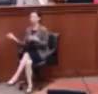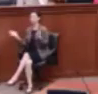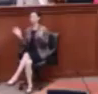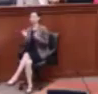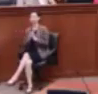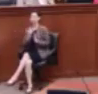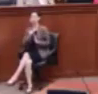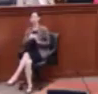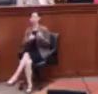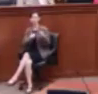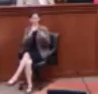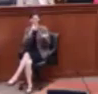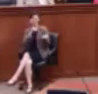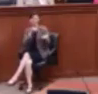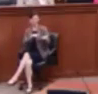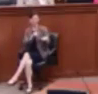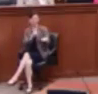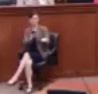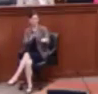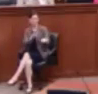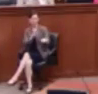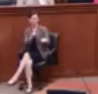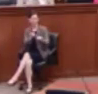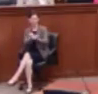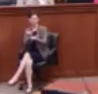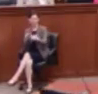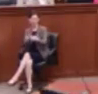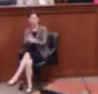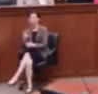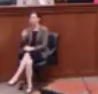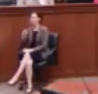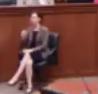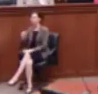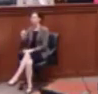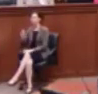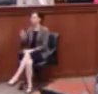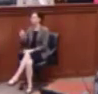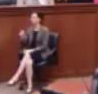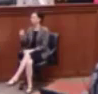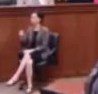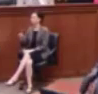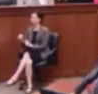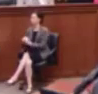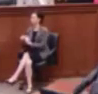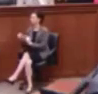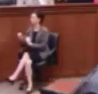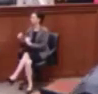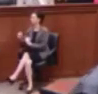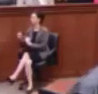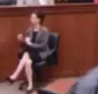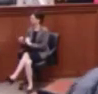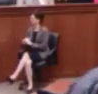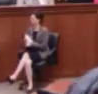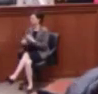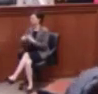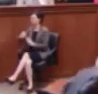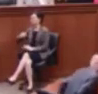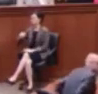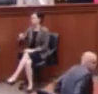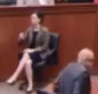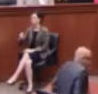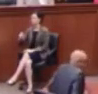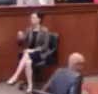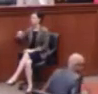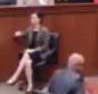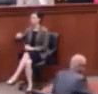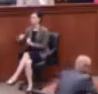I would stay pretty close. Chris Broadwater with LCTCS, John Warner Smith with